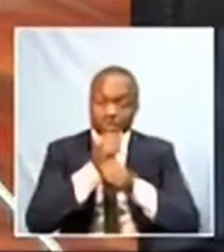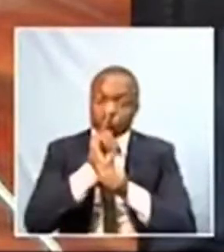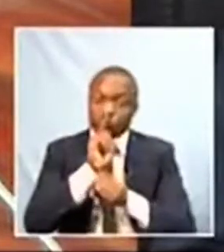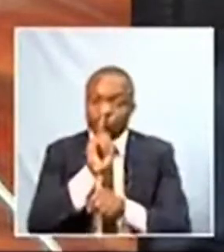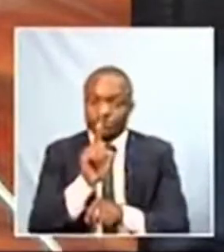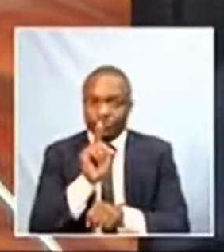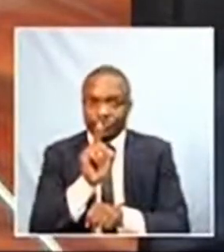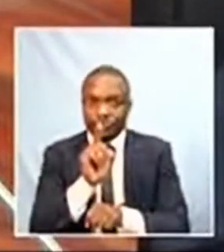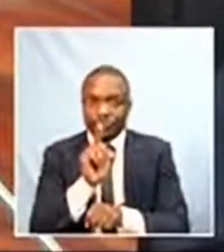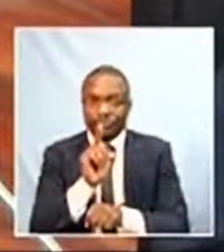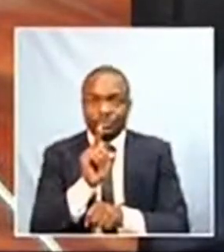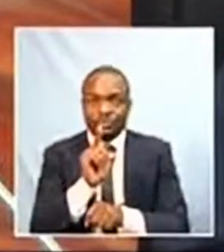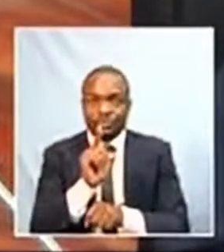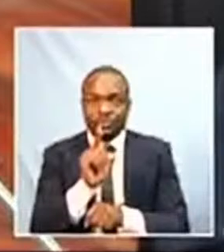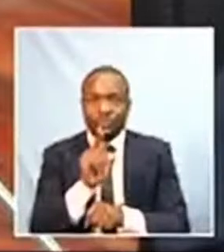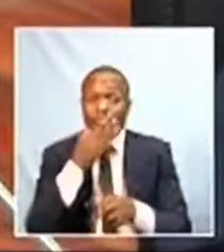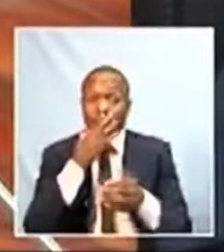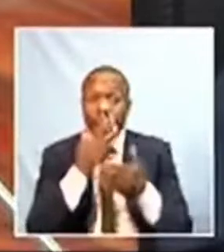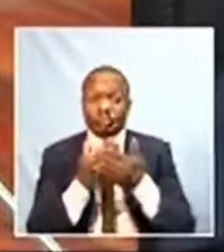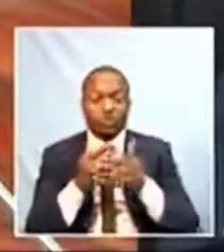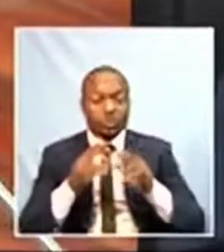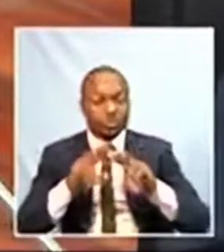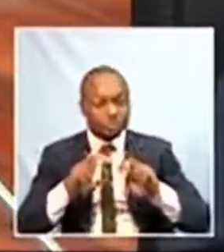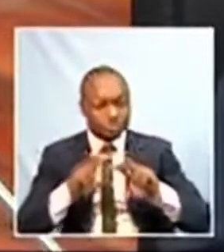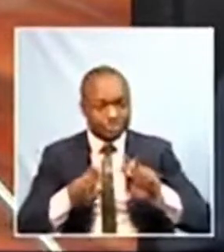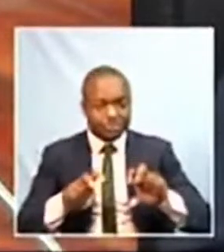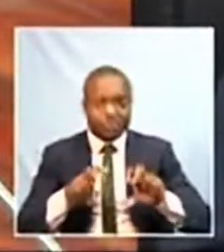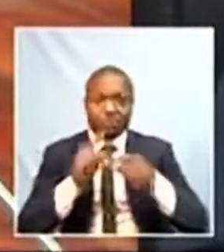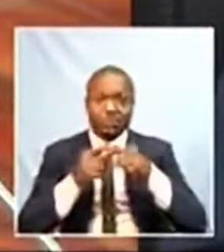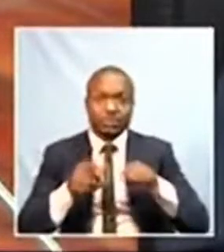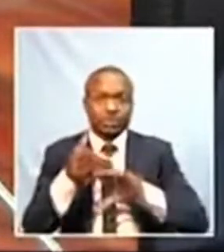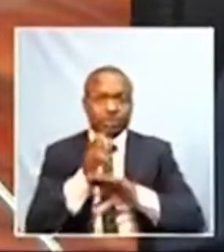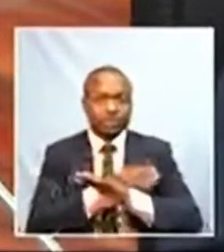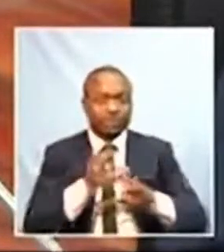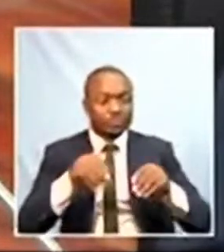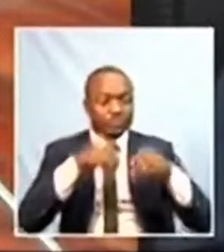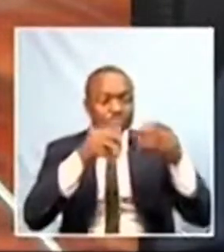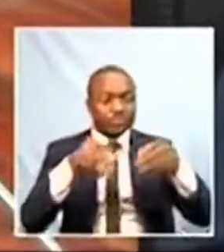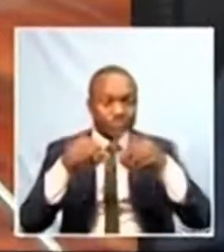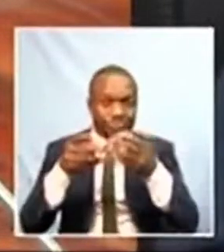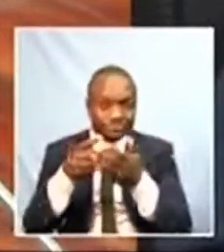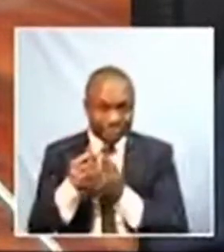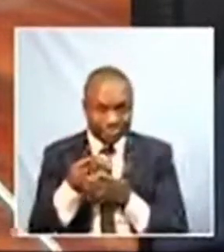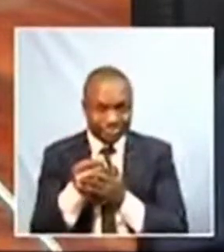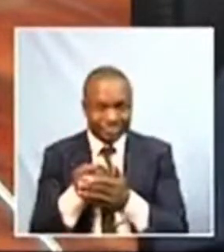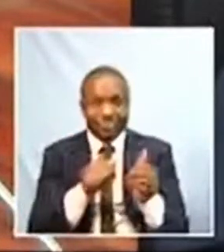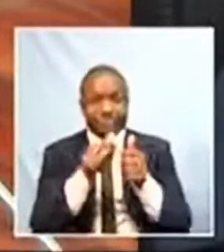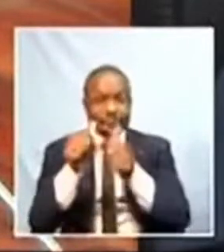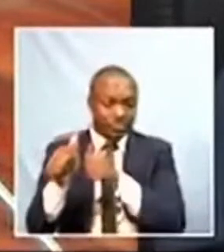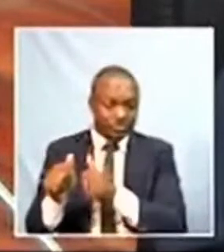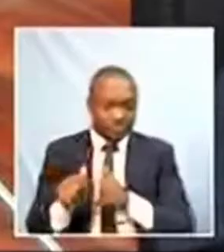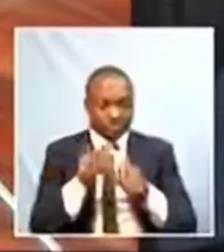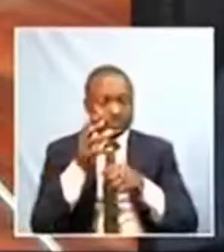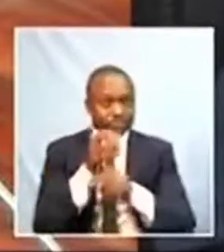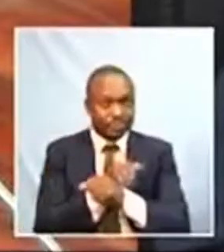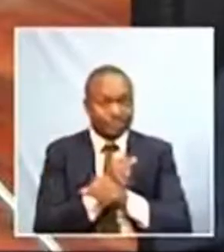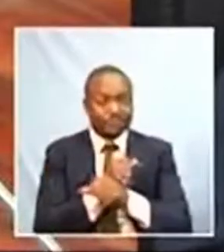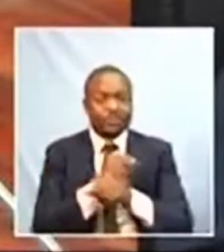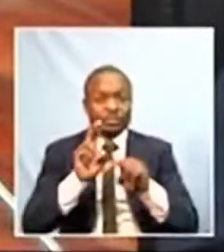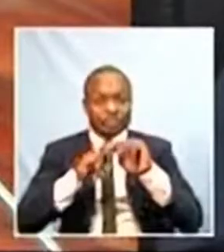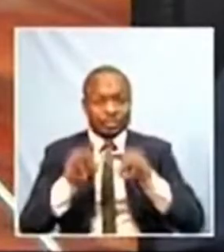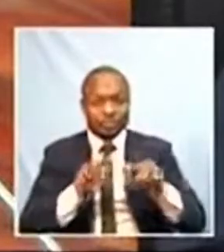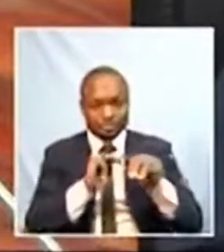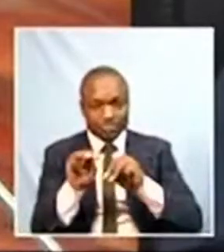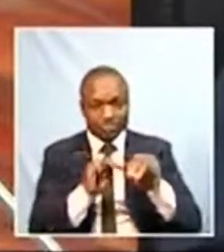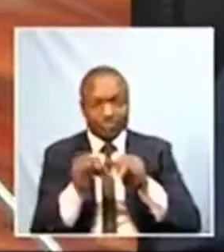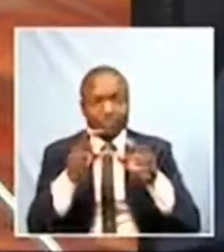ensuring that due diligence was done before disbursing the funds. Action taken. Chair,